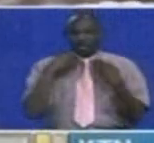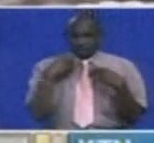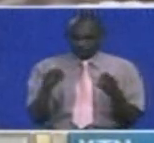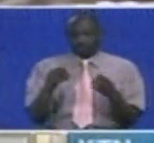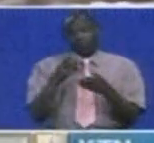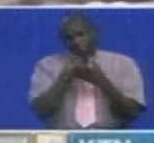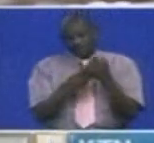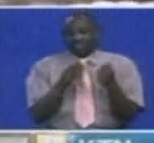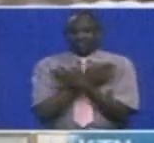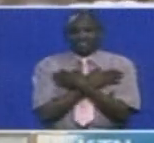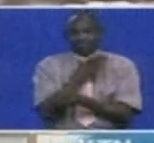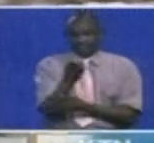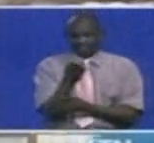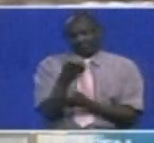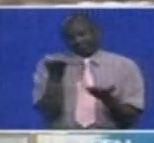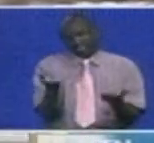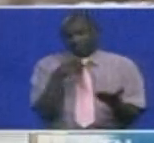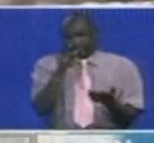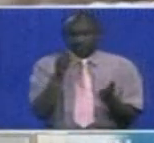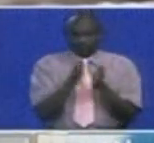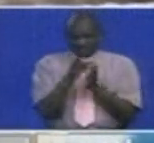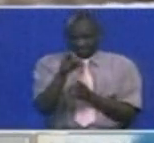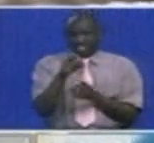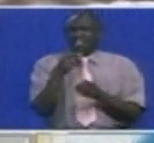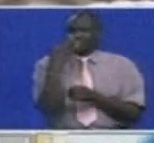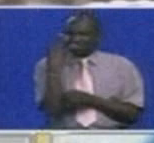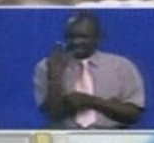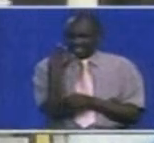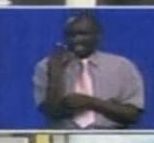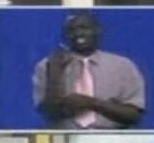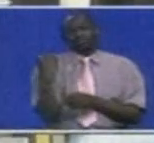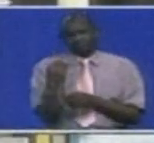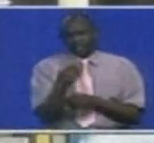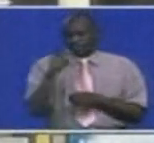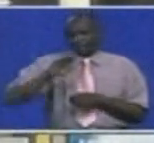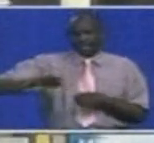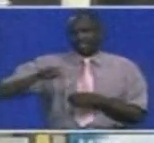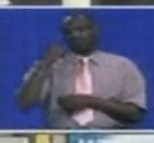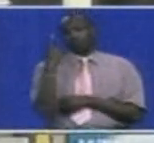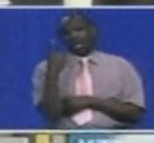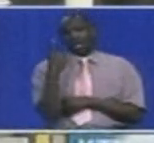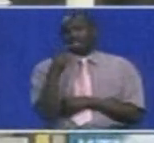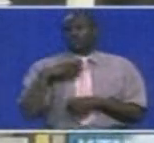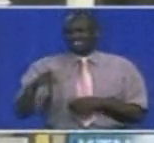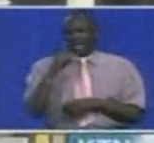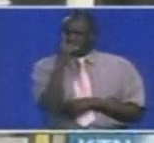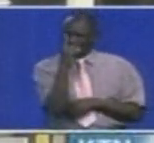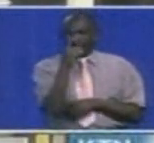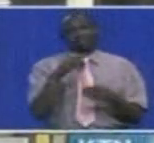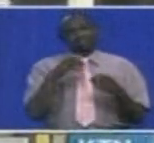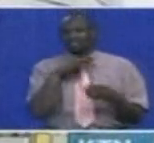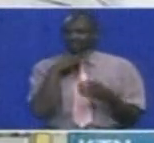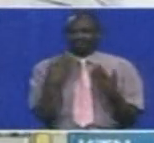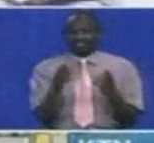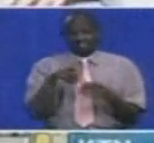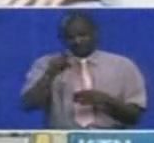his parents. Albert and Isabella lost 3 of their 4 children, including their only daughter. They have now been